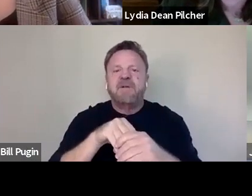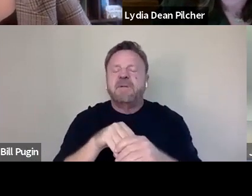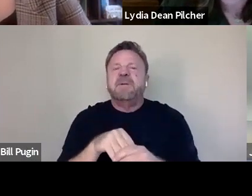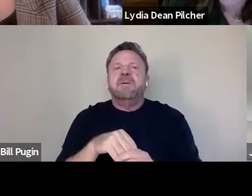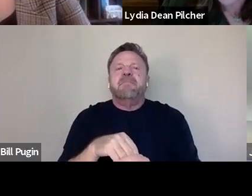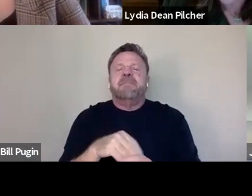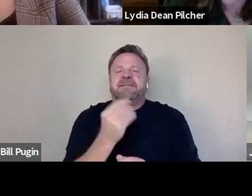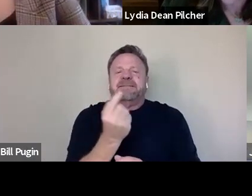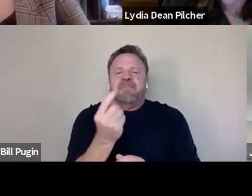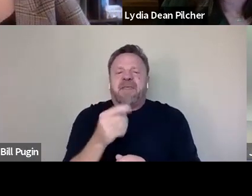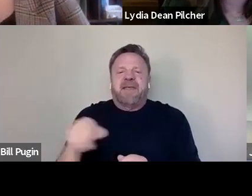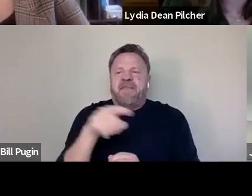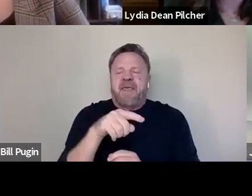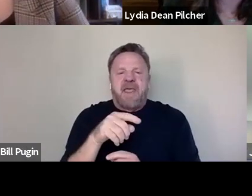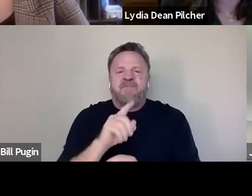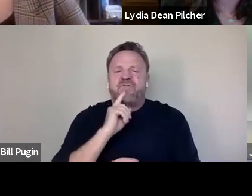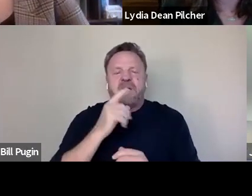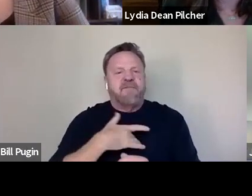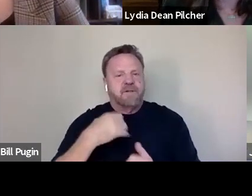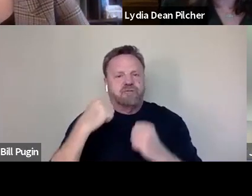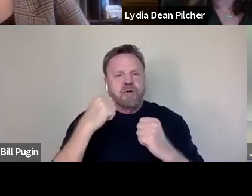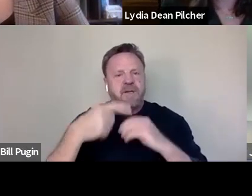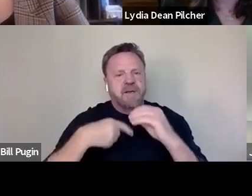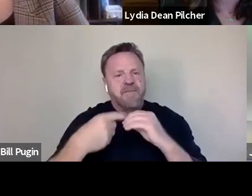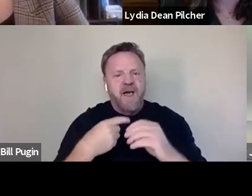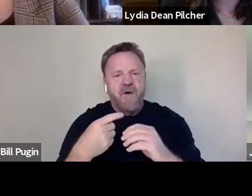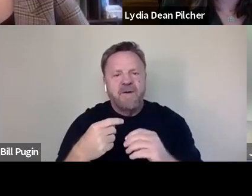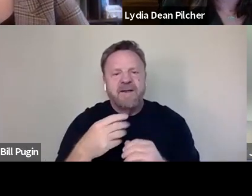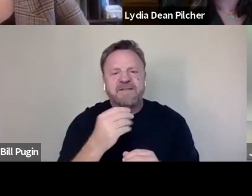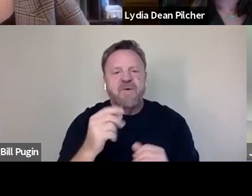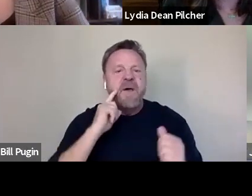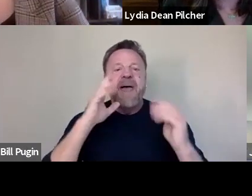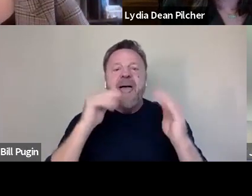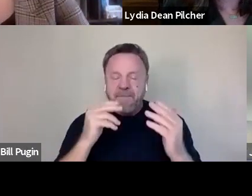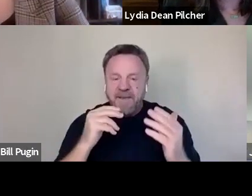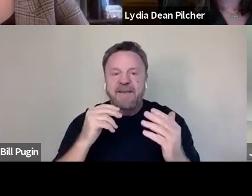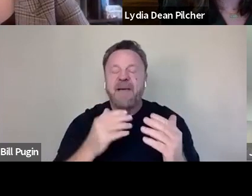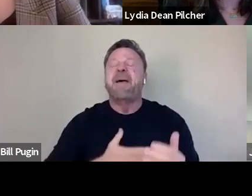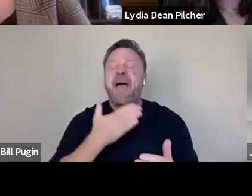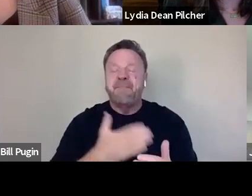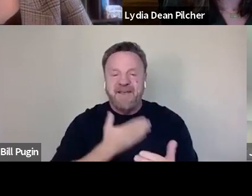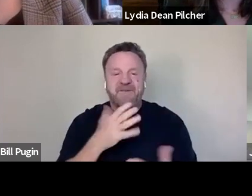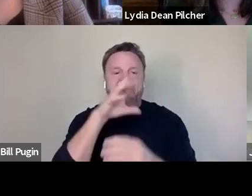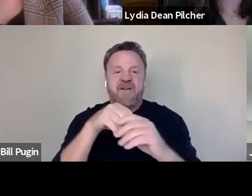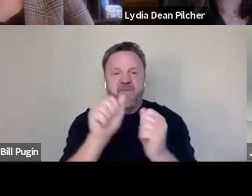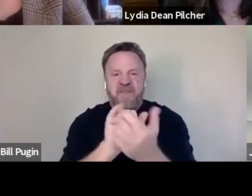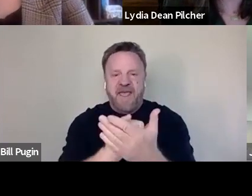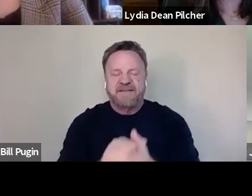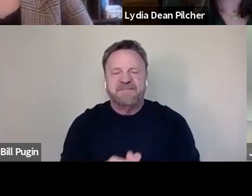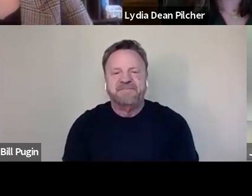very strong about in terms of their initiatives, so we're happy to be involved with that.